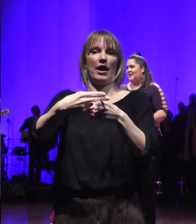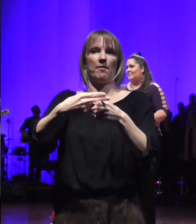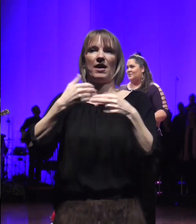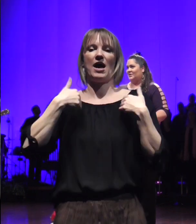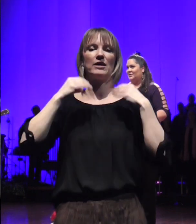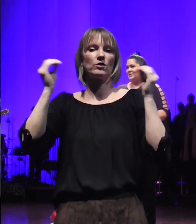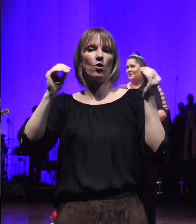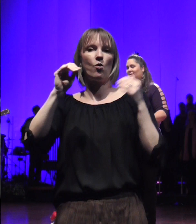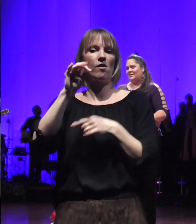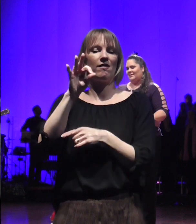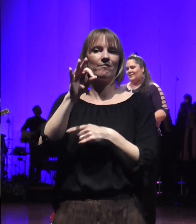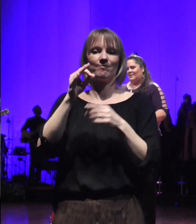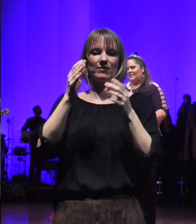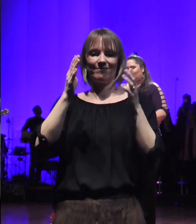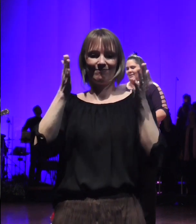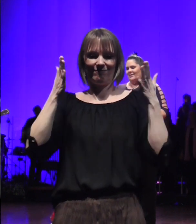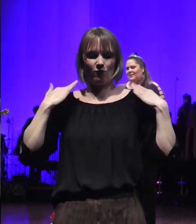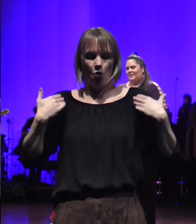formless, absolute.